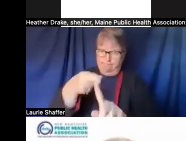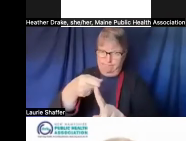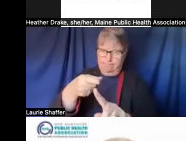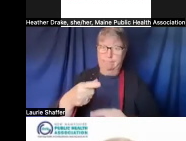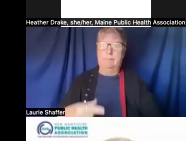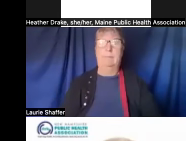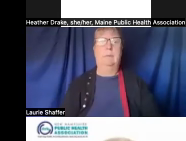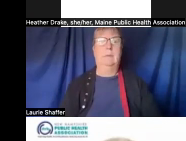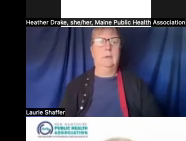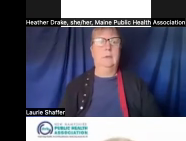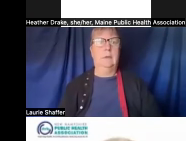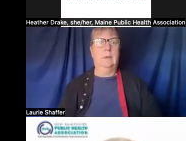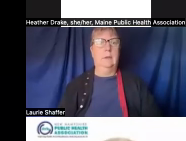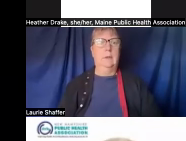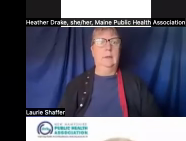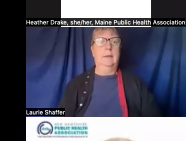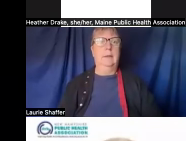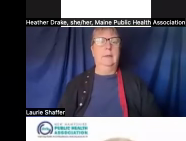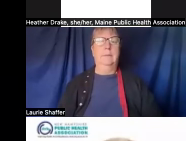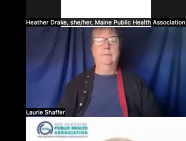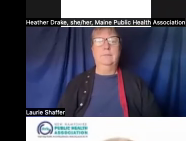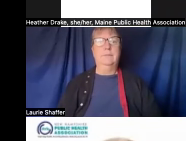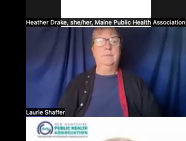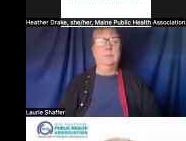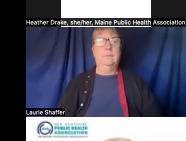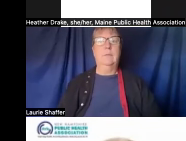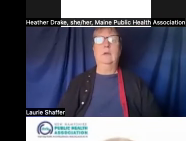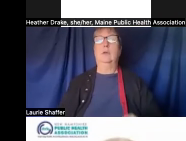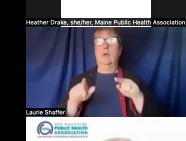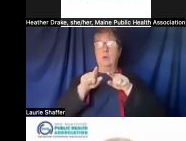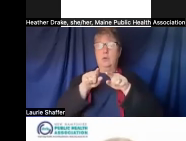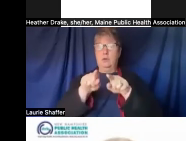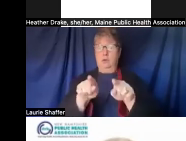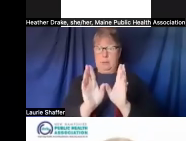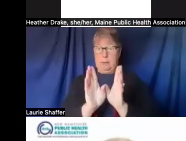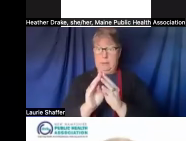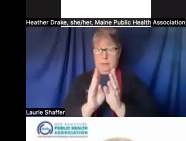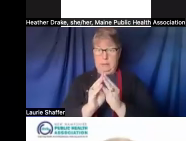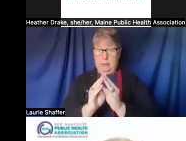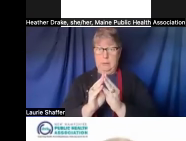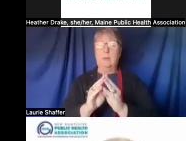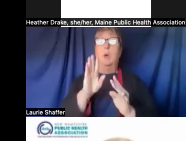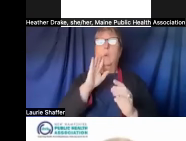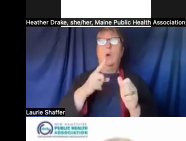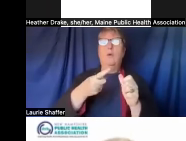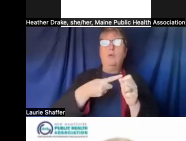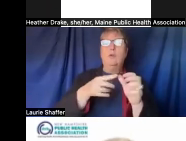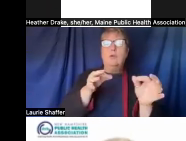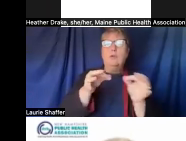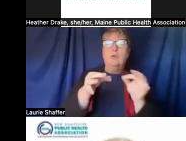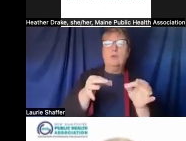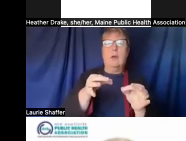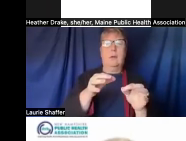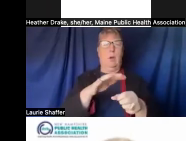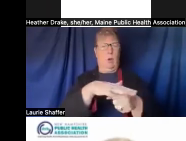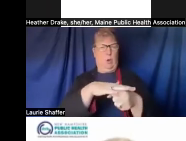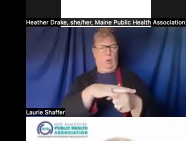Let's see if I can transition my slide here. Okay, so this session is intended to first describe the authority of the local health